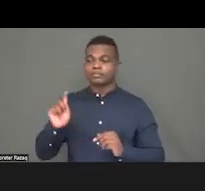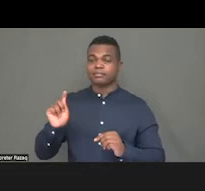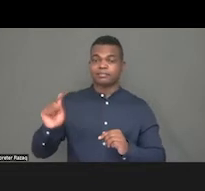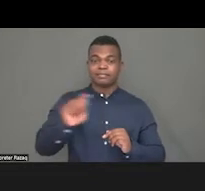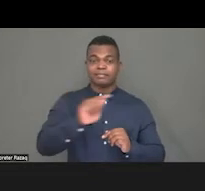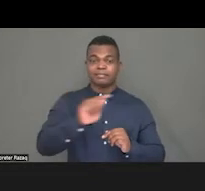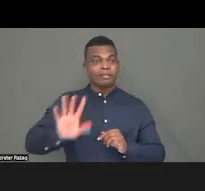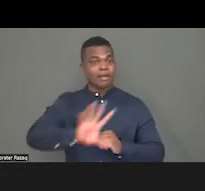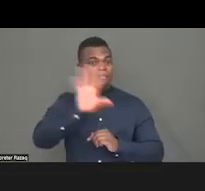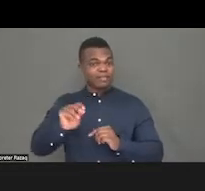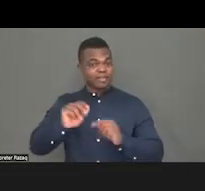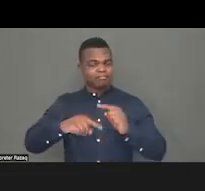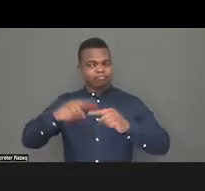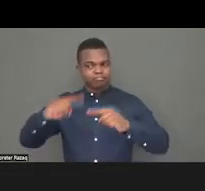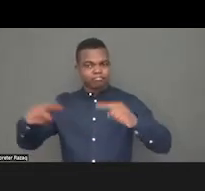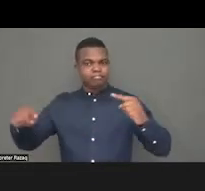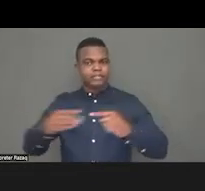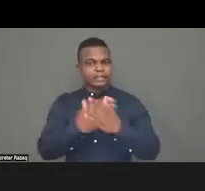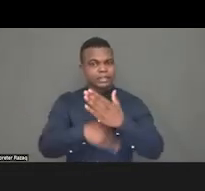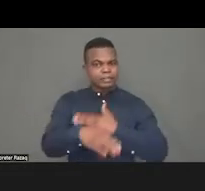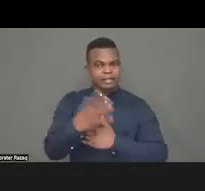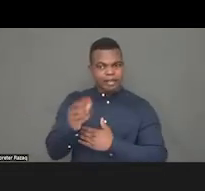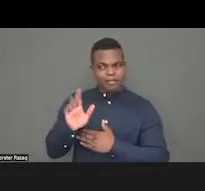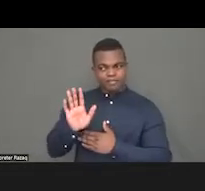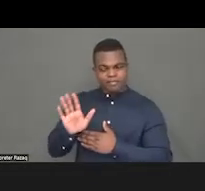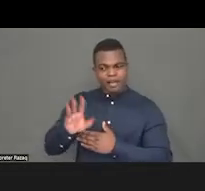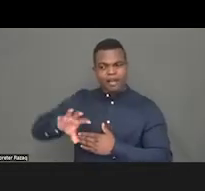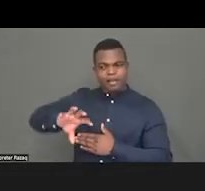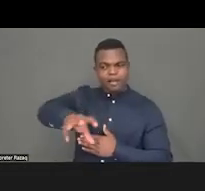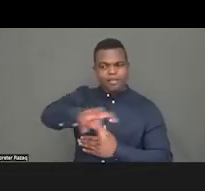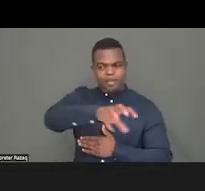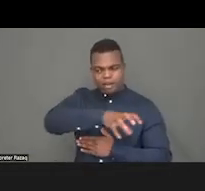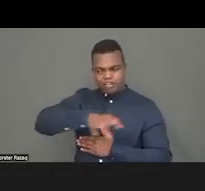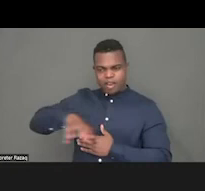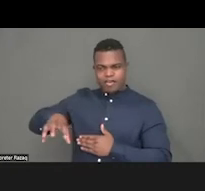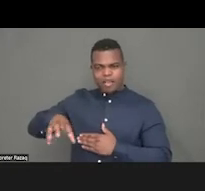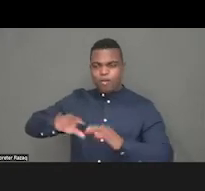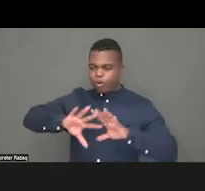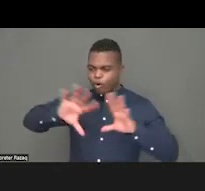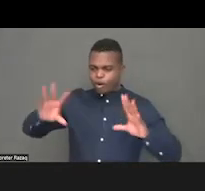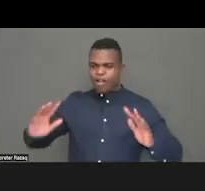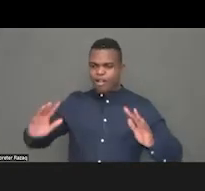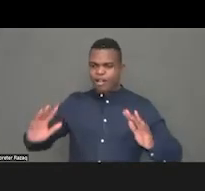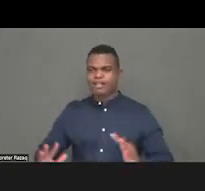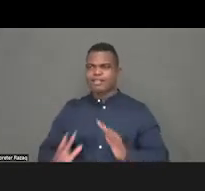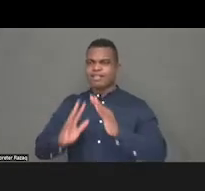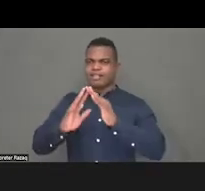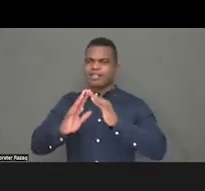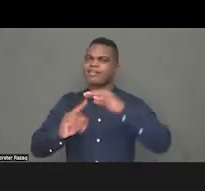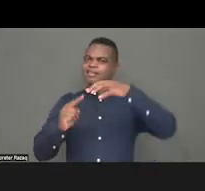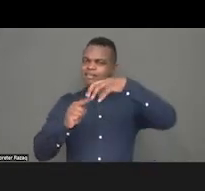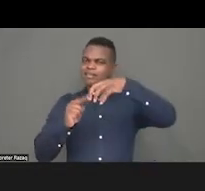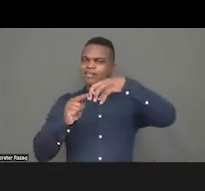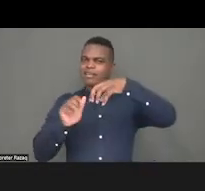federations of persons with disabilities to benefit their families and organizations as well. EDF, under its membership,